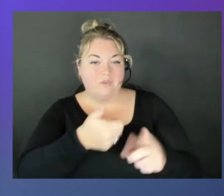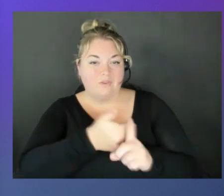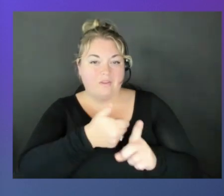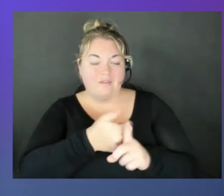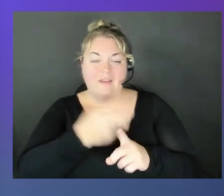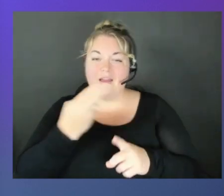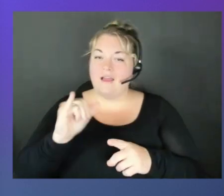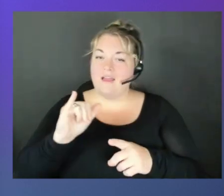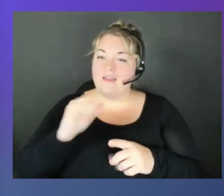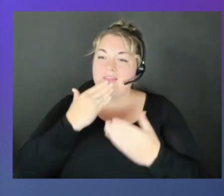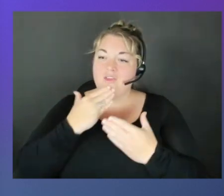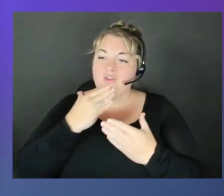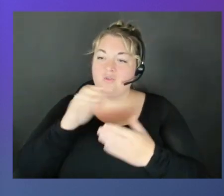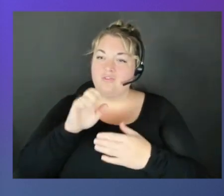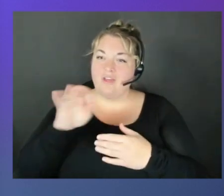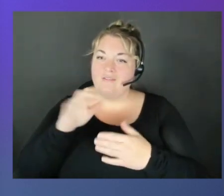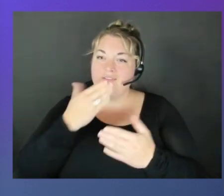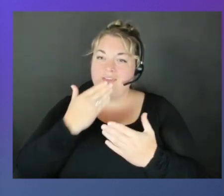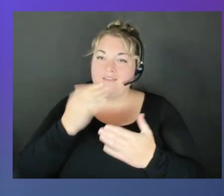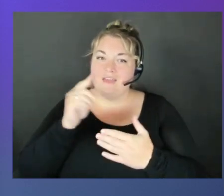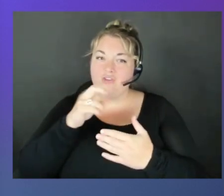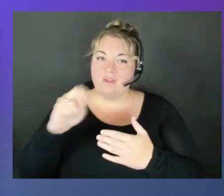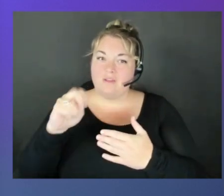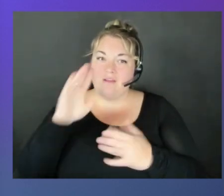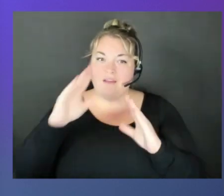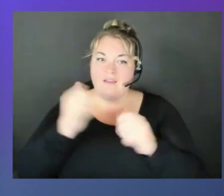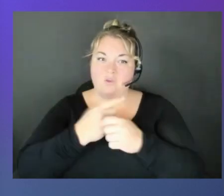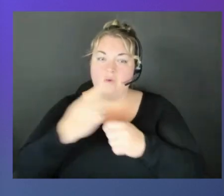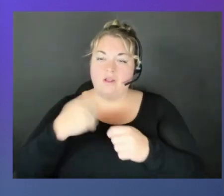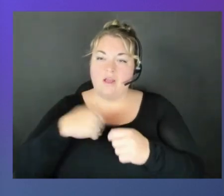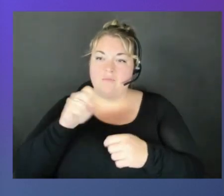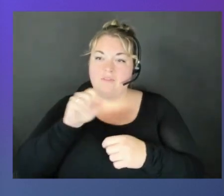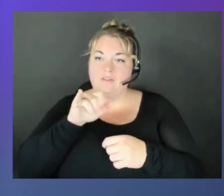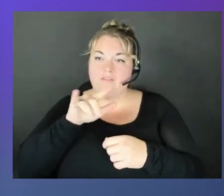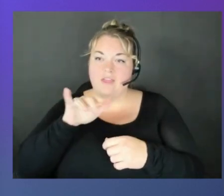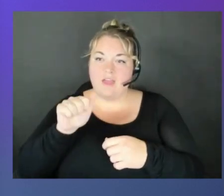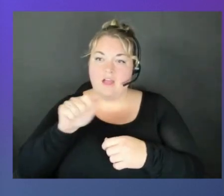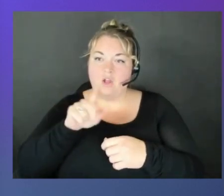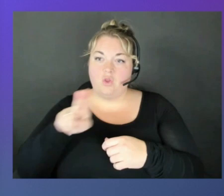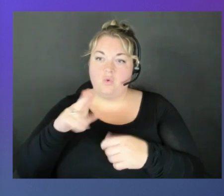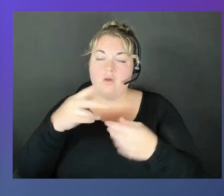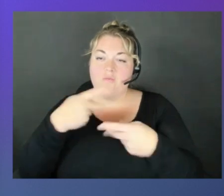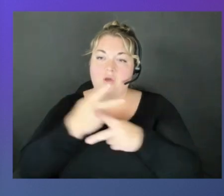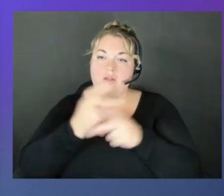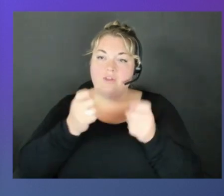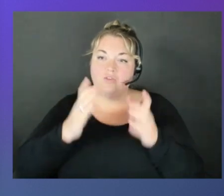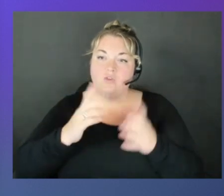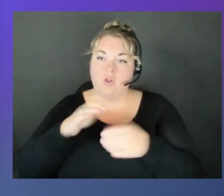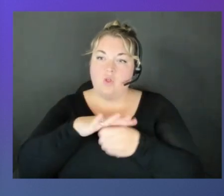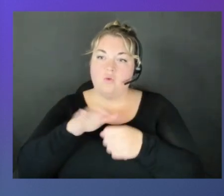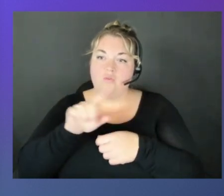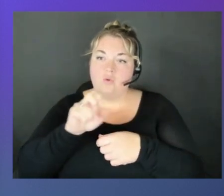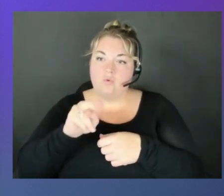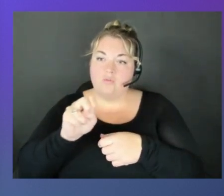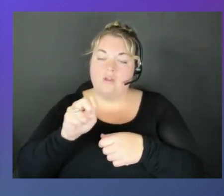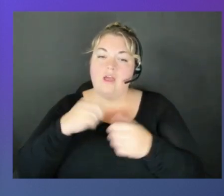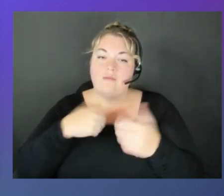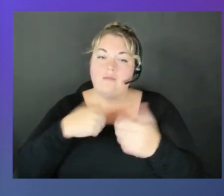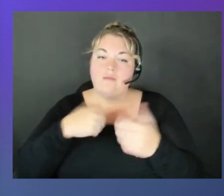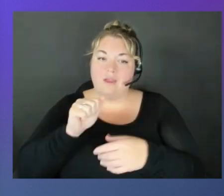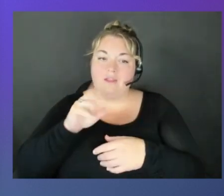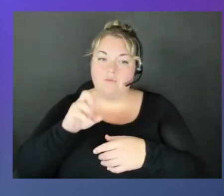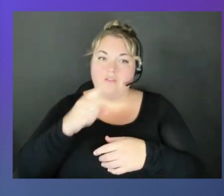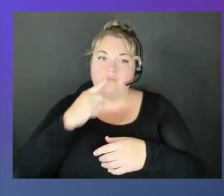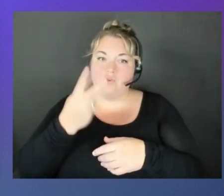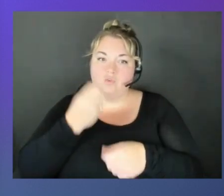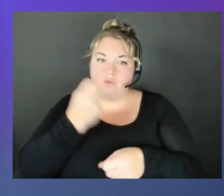Jeff, and thanks, Adrian. Hi, everyone. I am Sylvia Liu. I'm a product manager on Local Zones, and I've been with AWS for 2 years. These 2